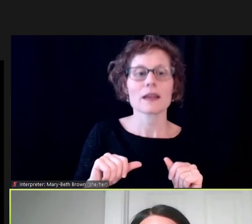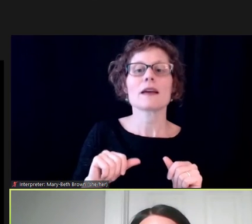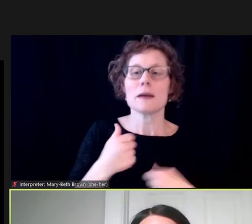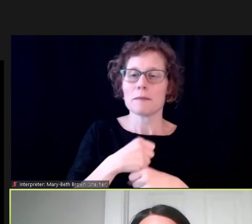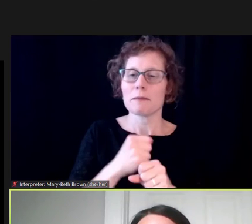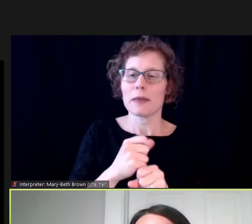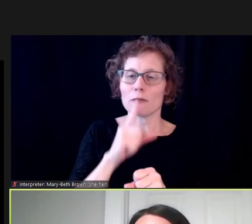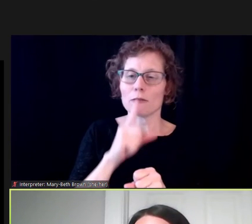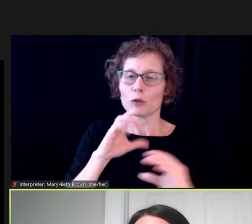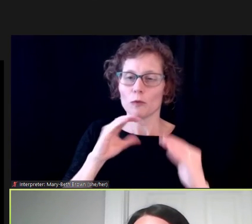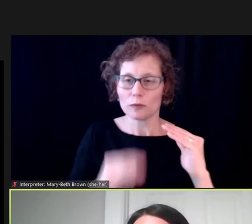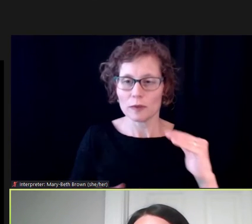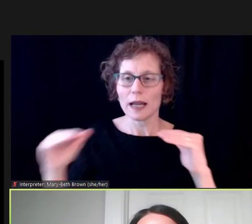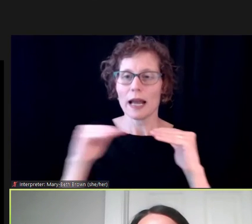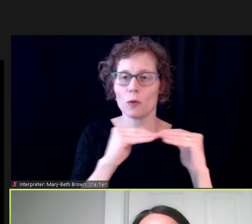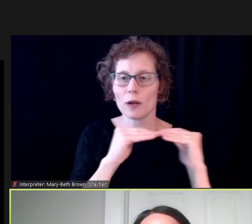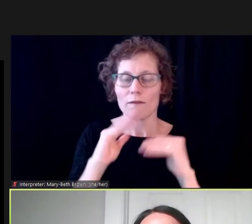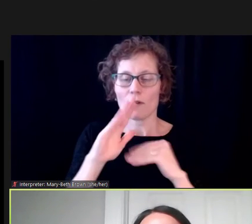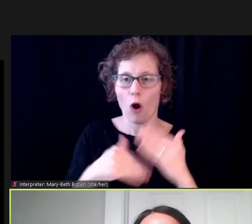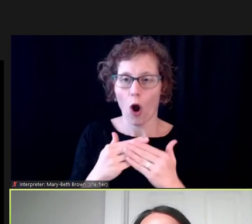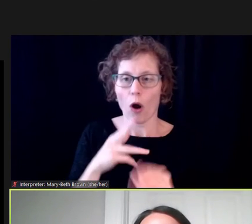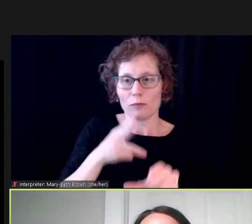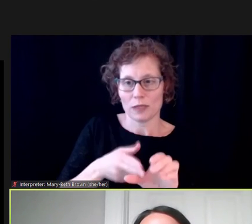all participants, and that's the goal.